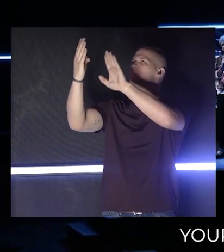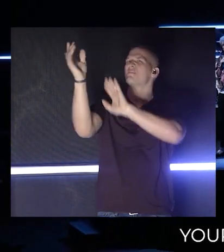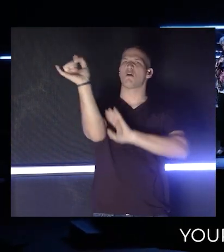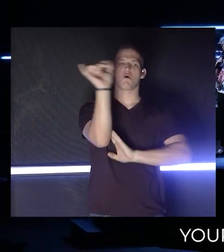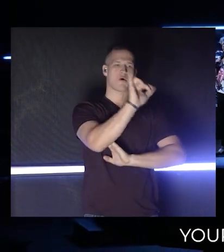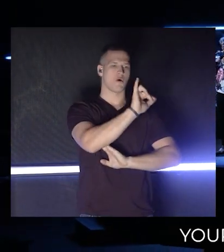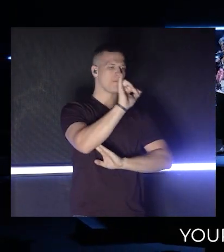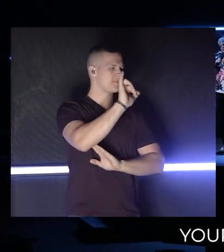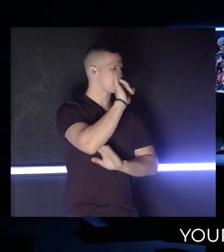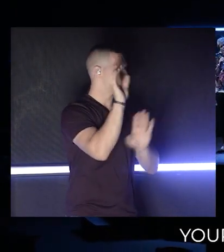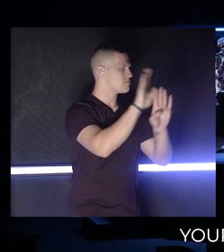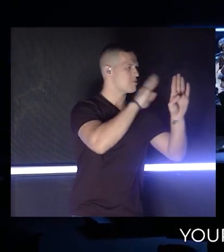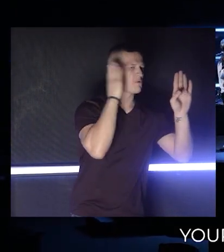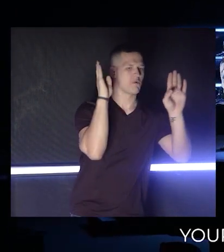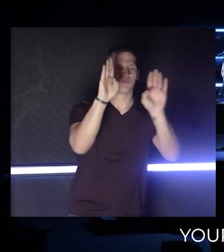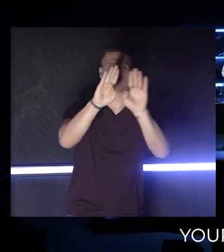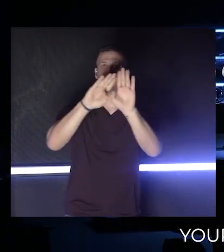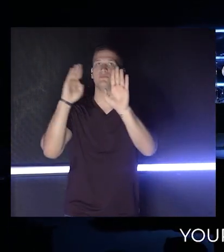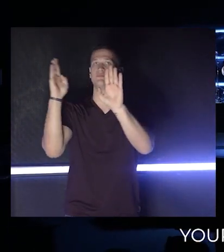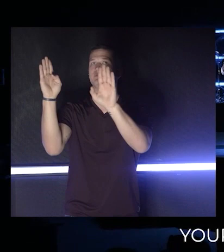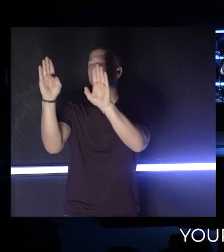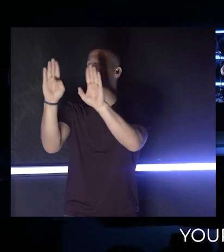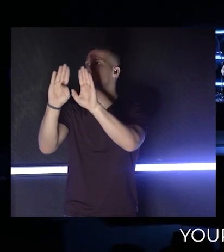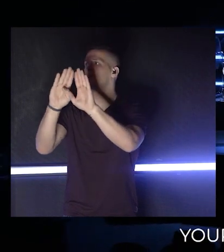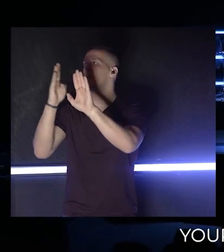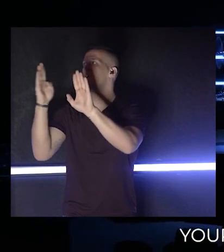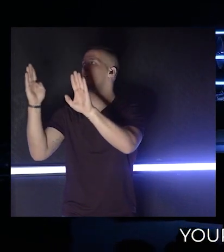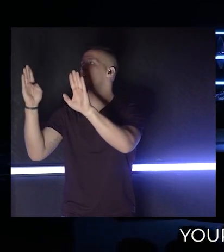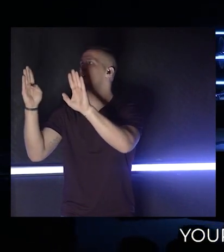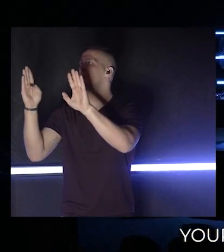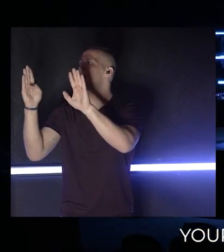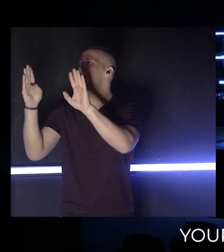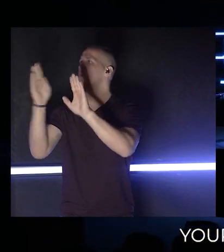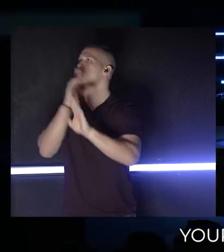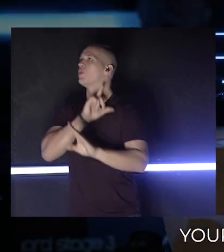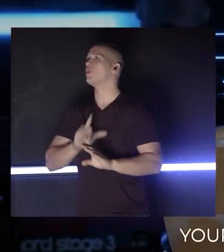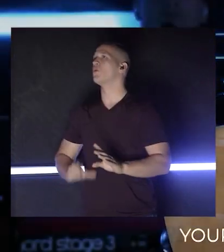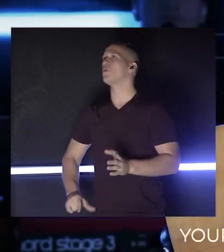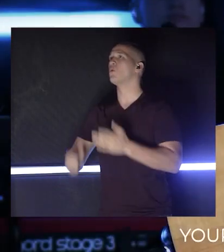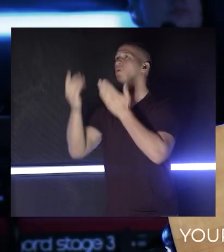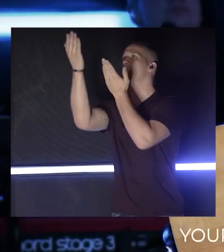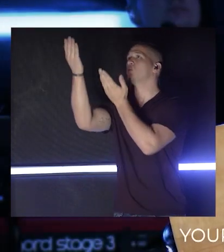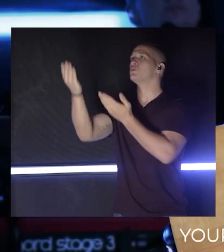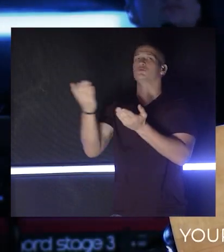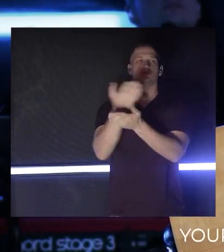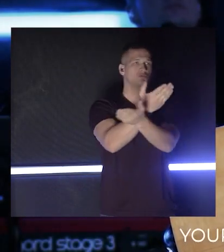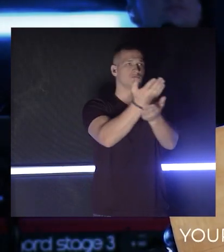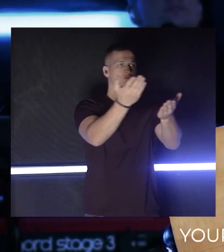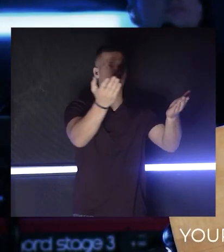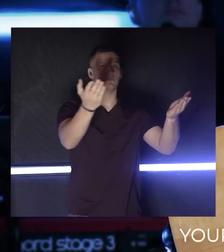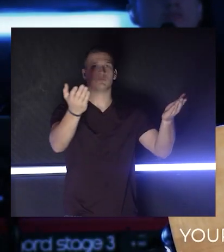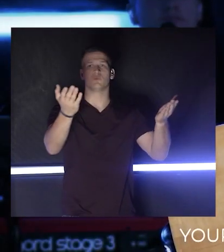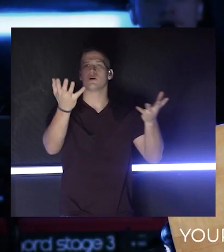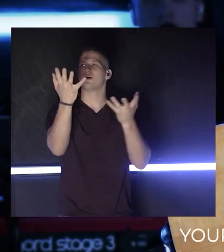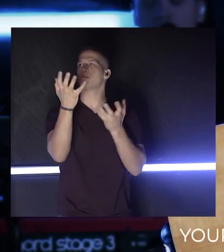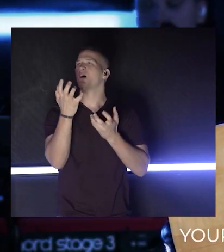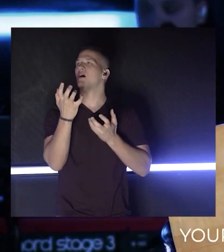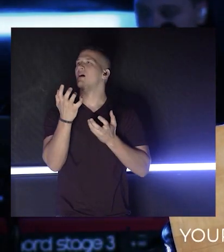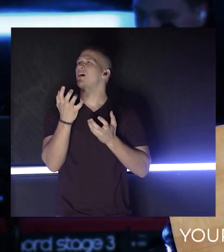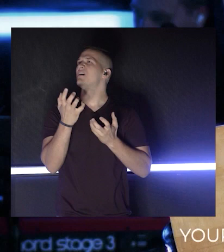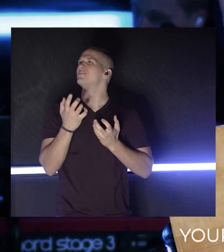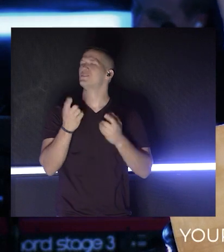up your presence. Your presence is an open